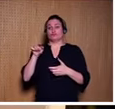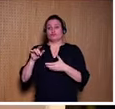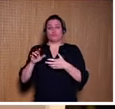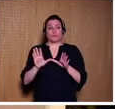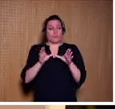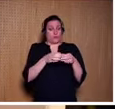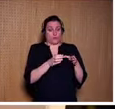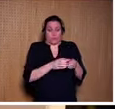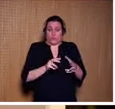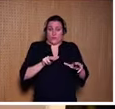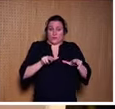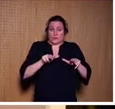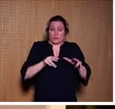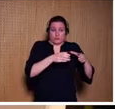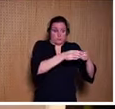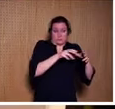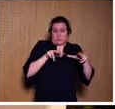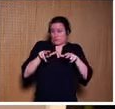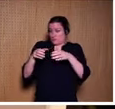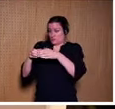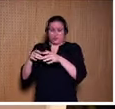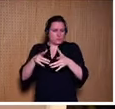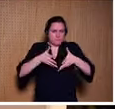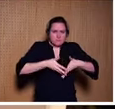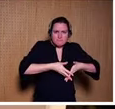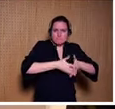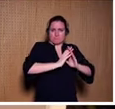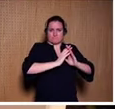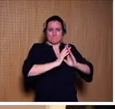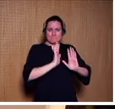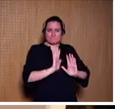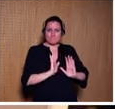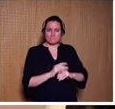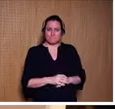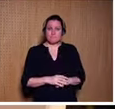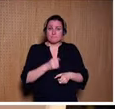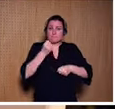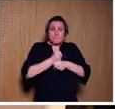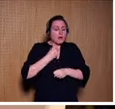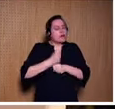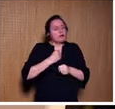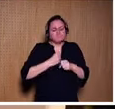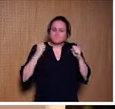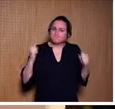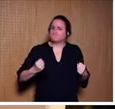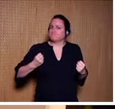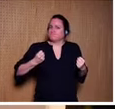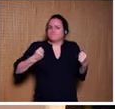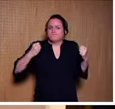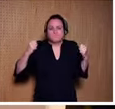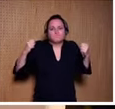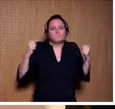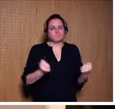middle of a very difficult transition that many of you know of, are working relentlessly to